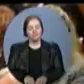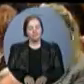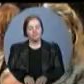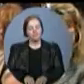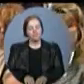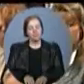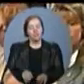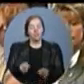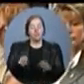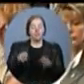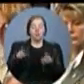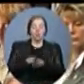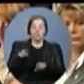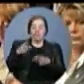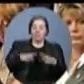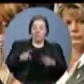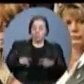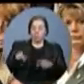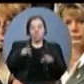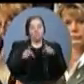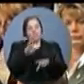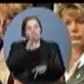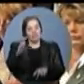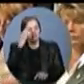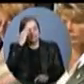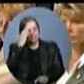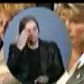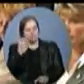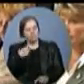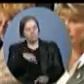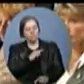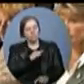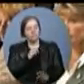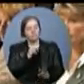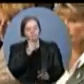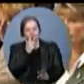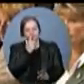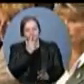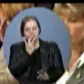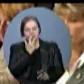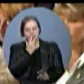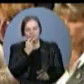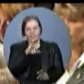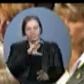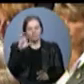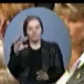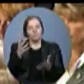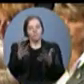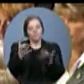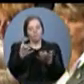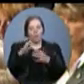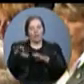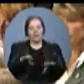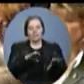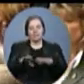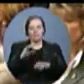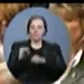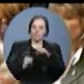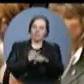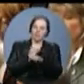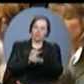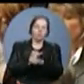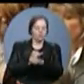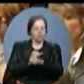Canadians would know, our country has taken a more robust stance when it comes to having a presence on the international scene. In fact, that means living up to our